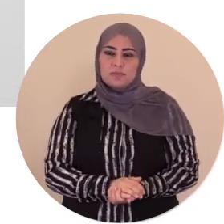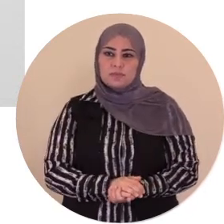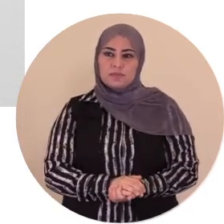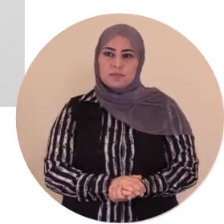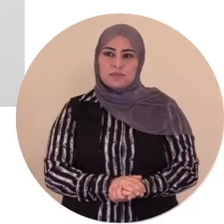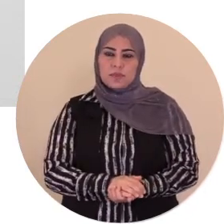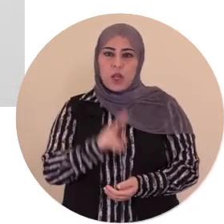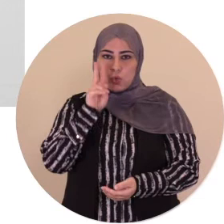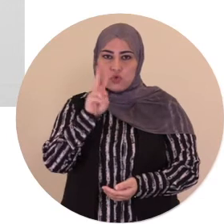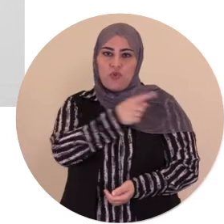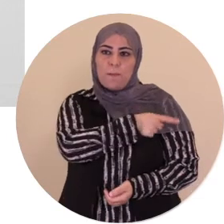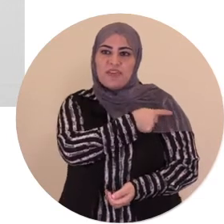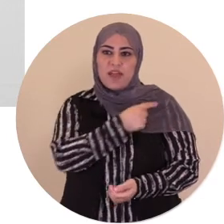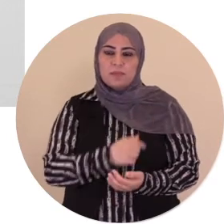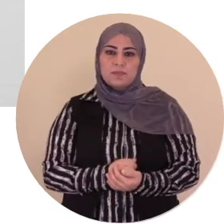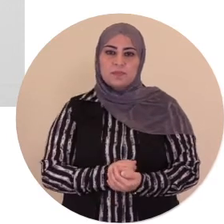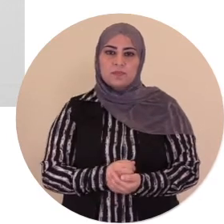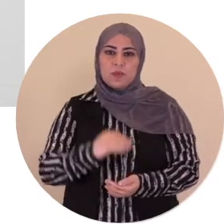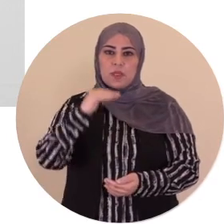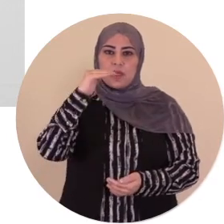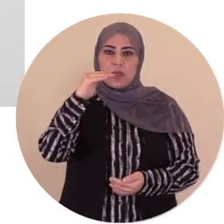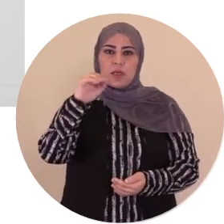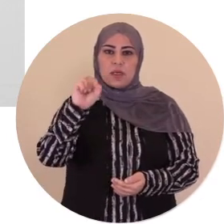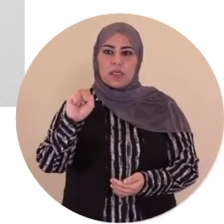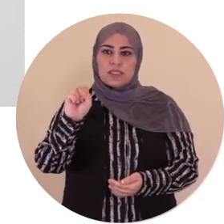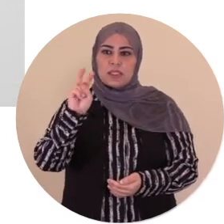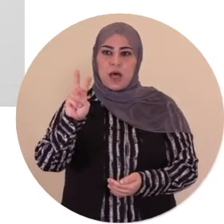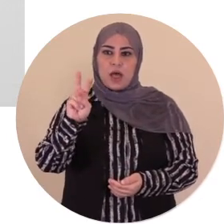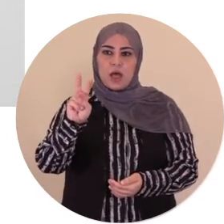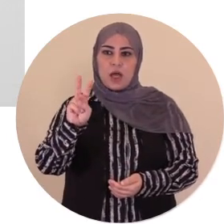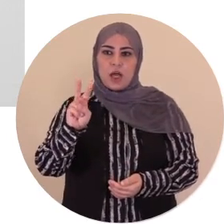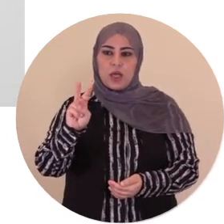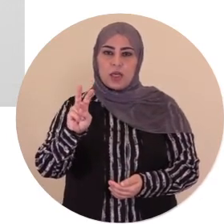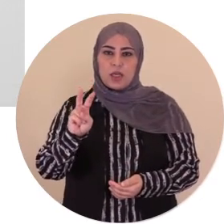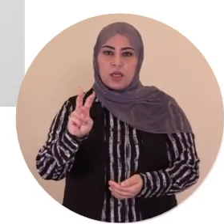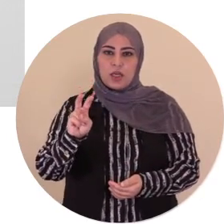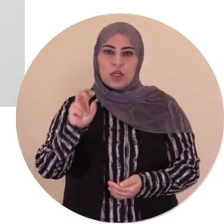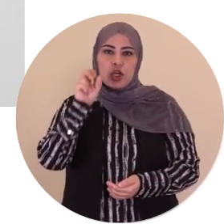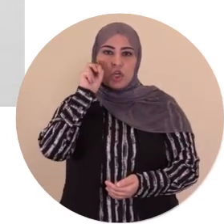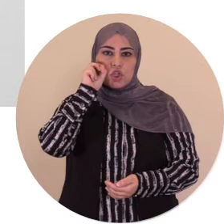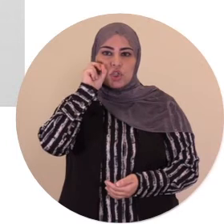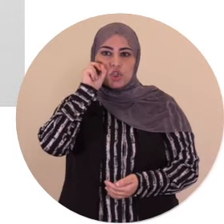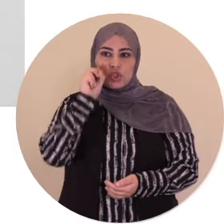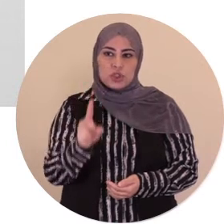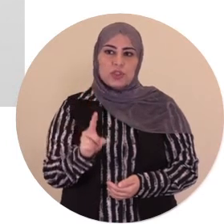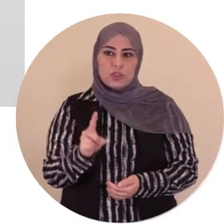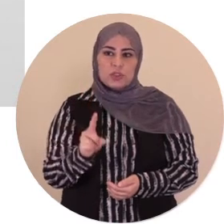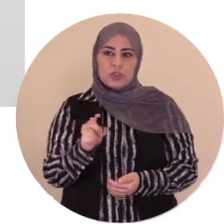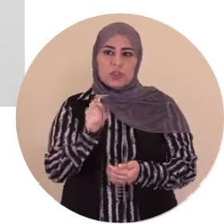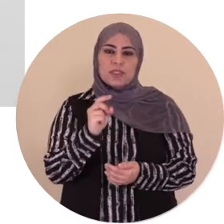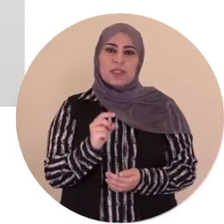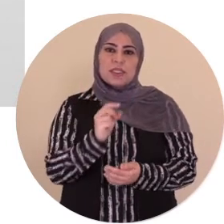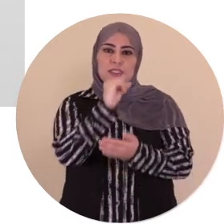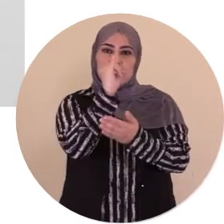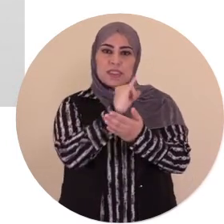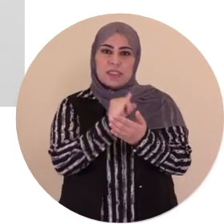look at this example. Hassa should design a poster. Let's try to break it down. Our subject